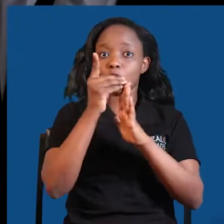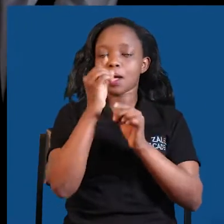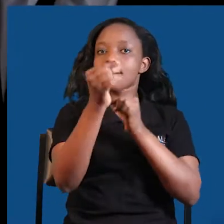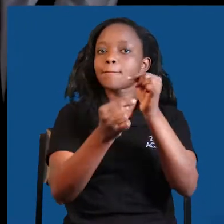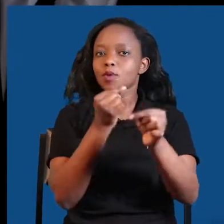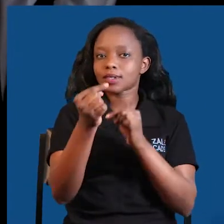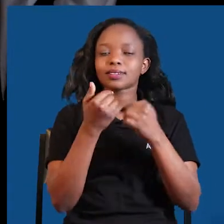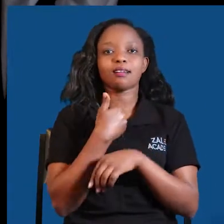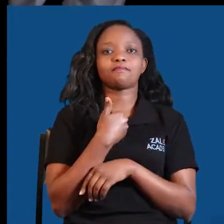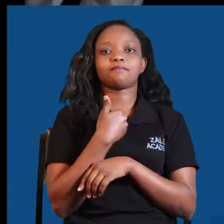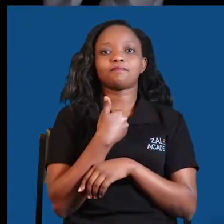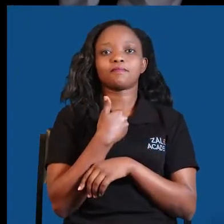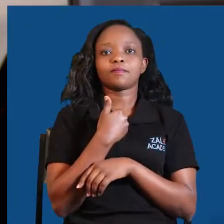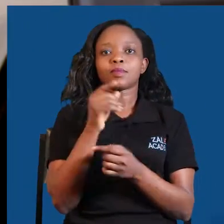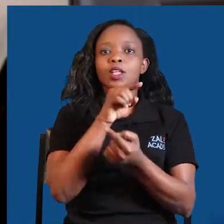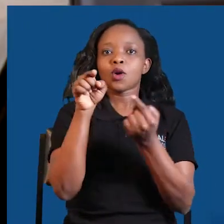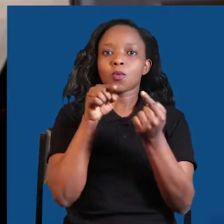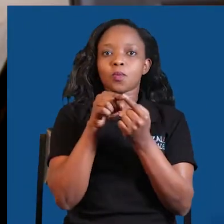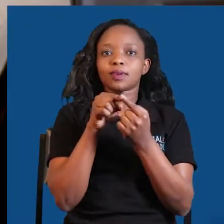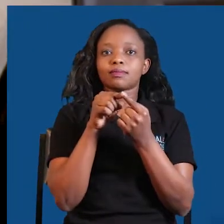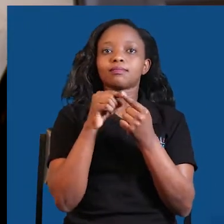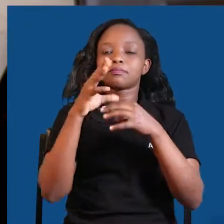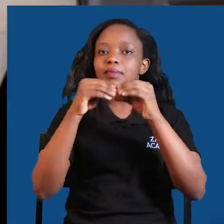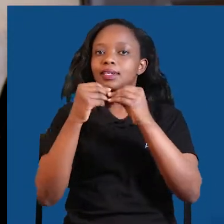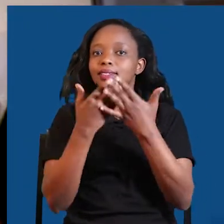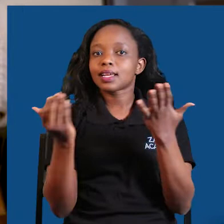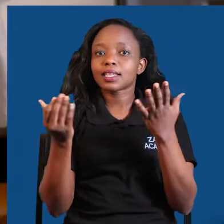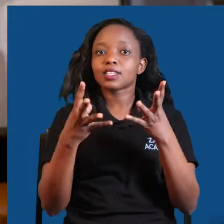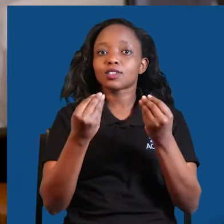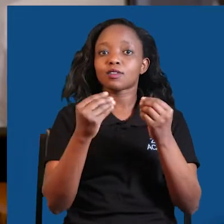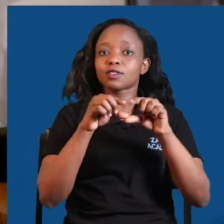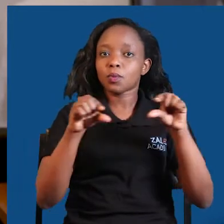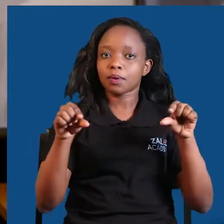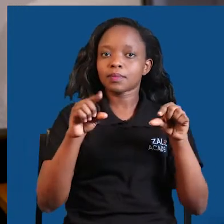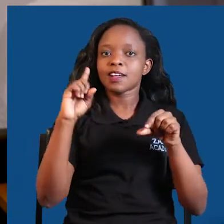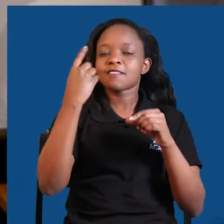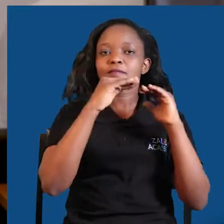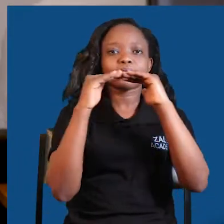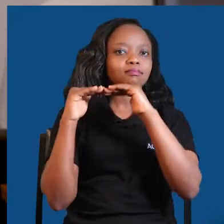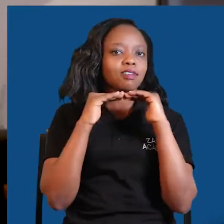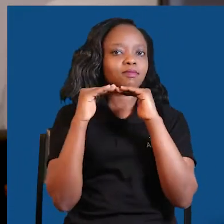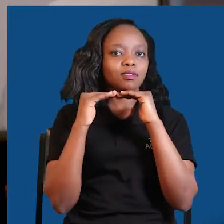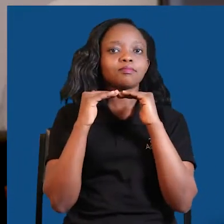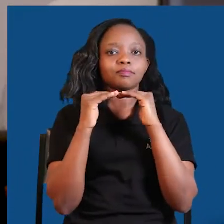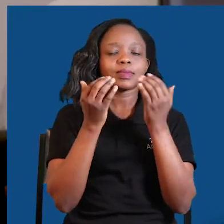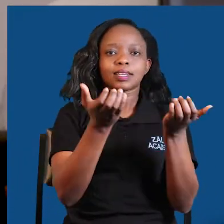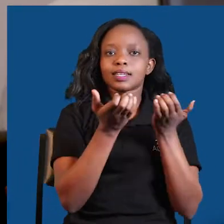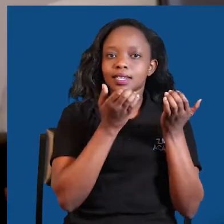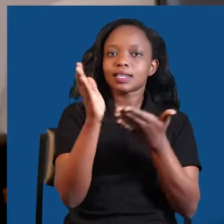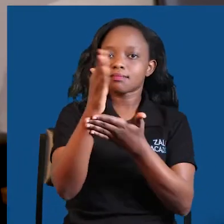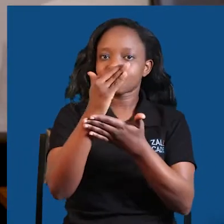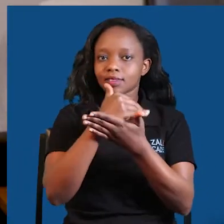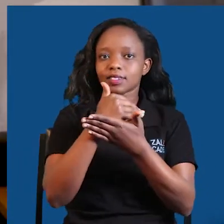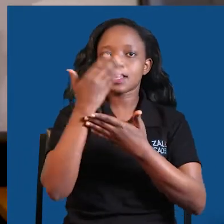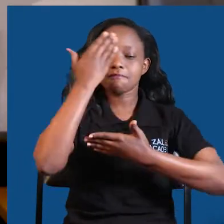there's normally a process that it undergoes. So whenever we are creating any software, there's normally the first stage, which is the